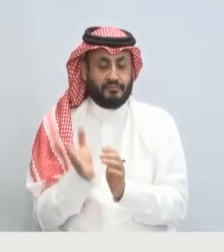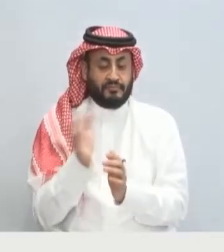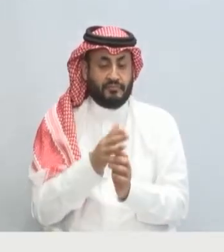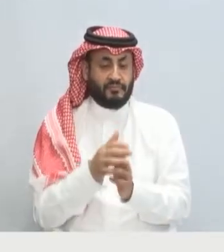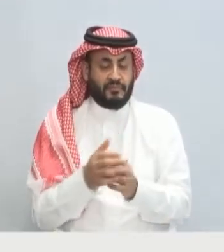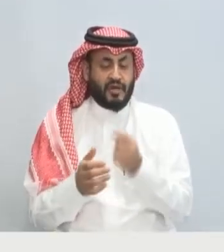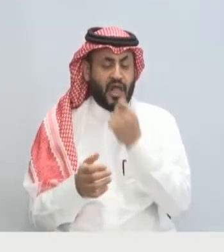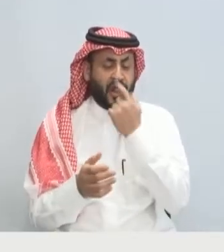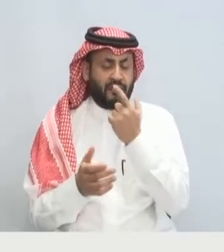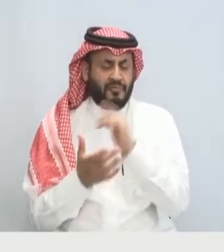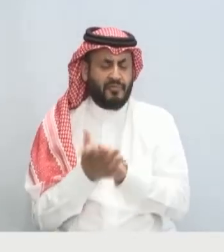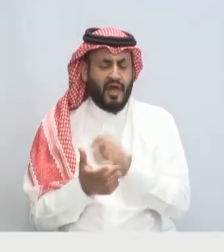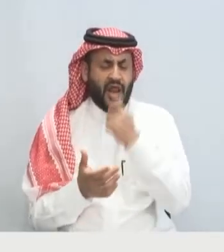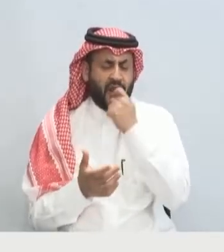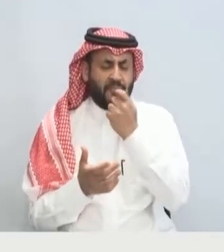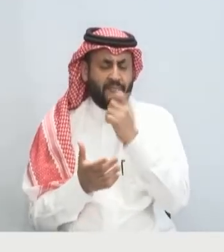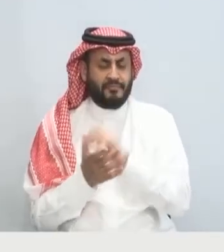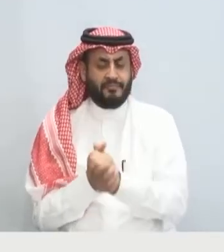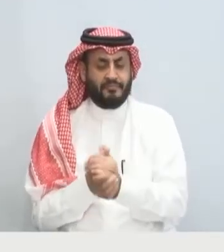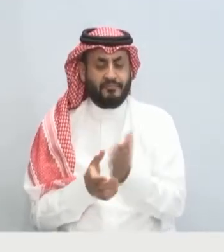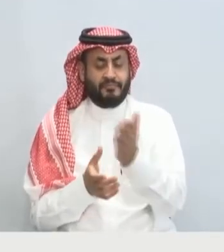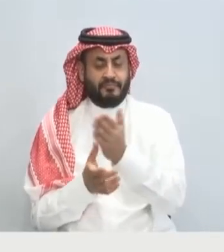Is it sweet or sour?